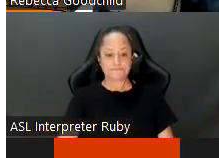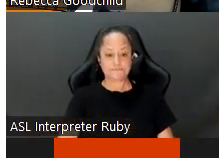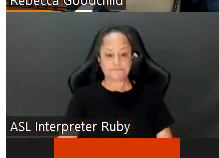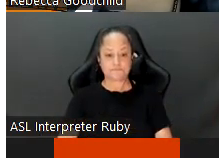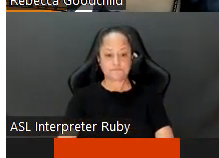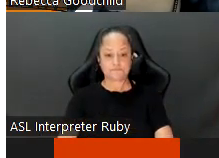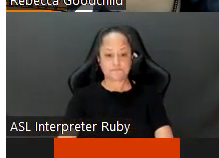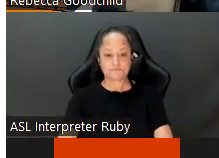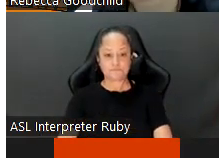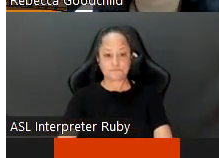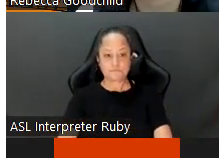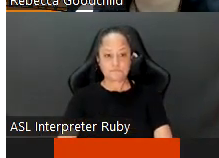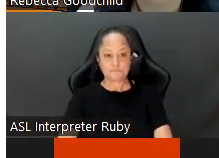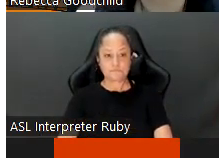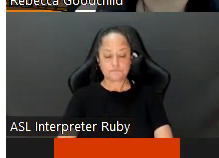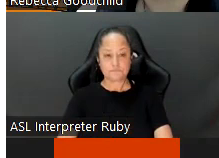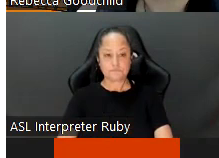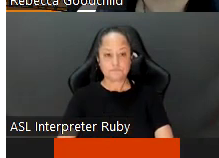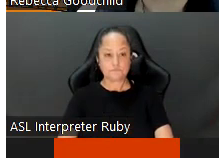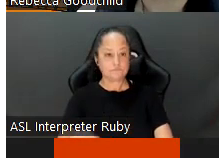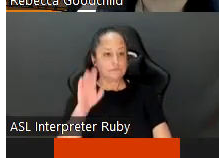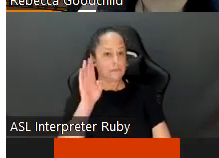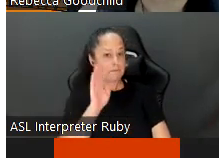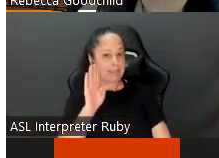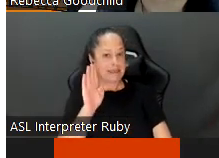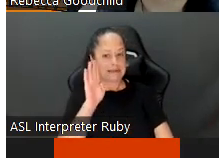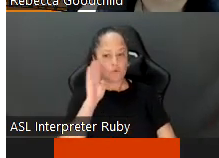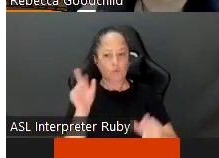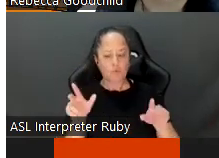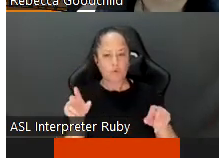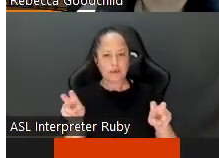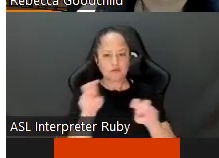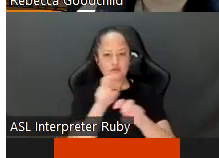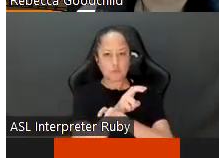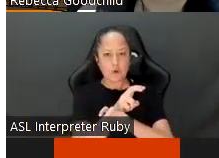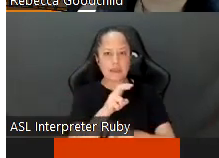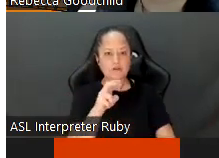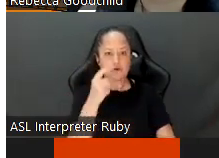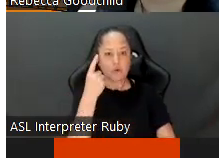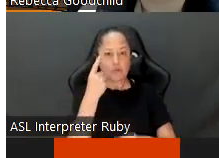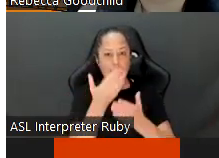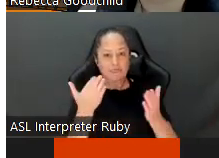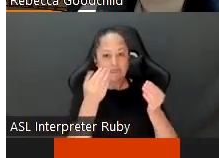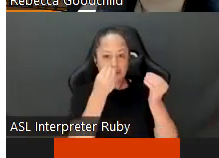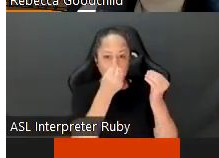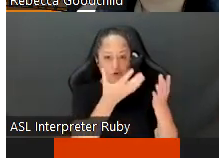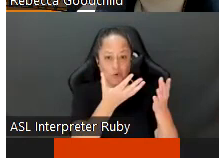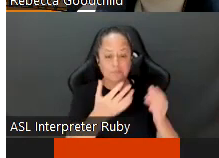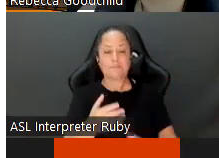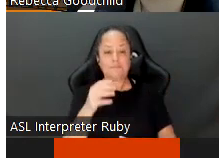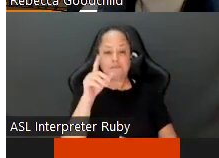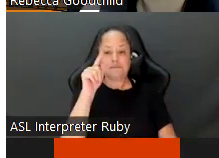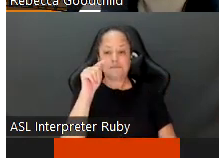All right, Belinda. We will switch off now. So one thing to note is that